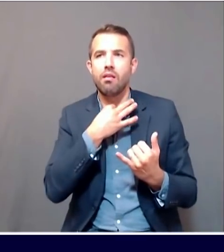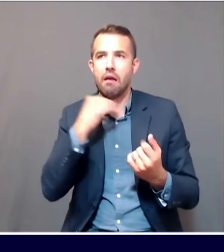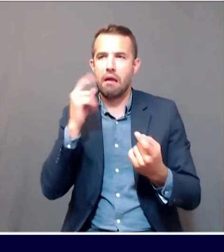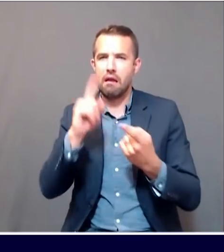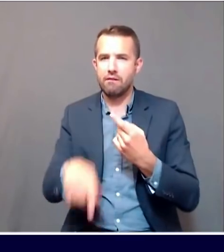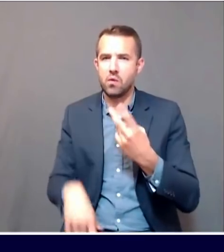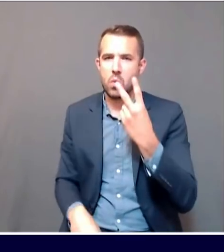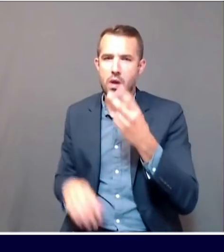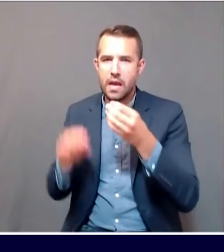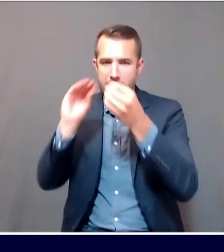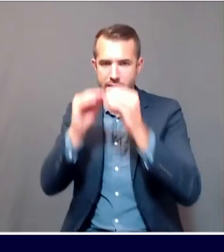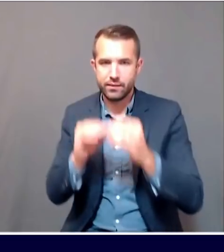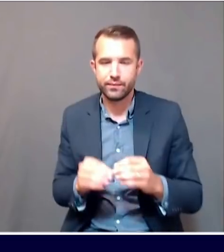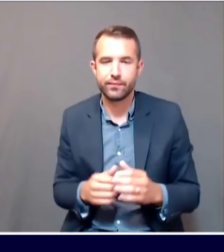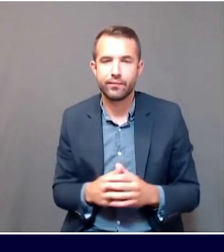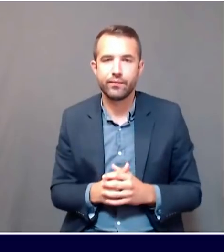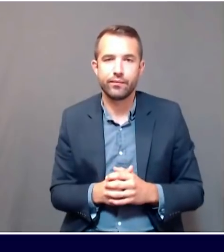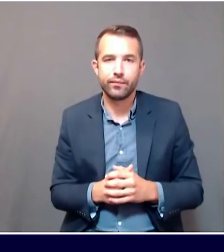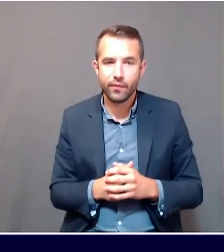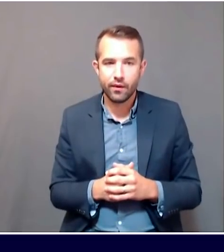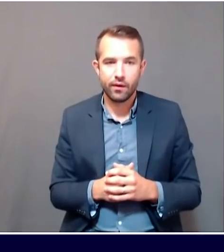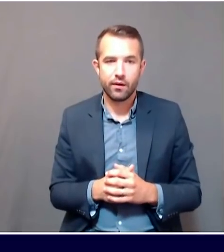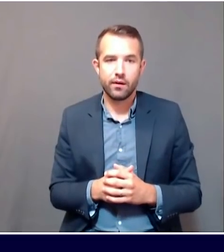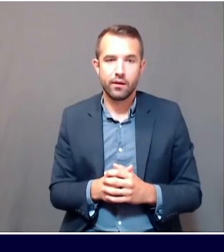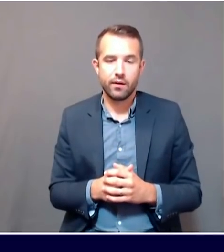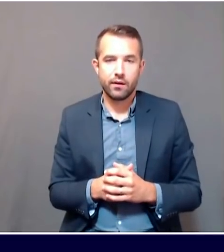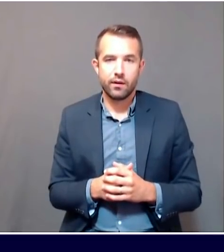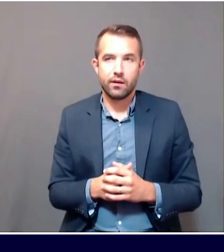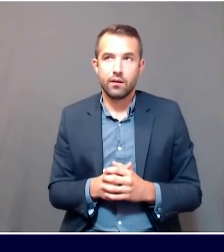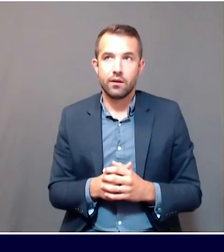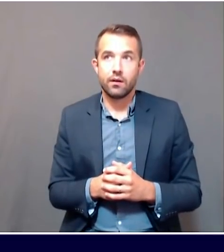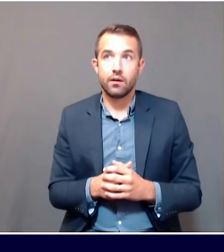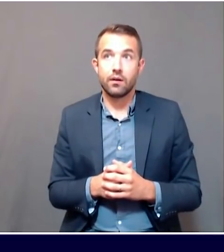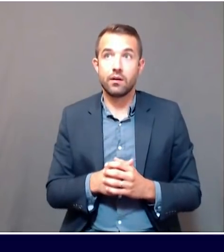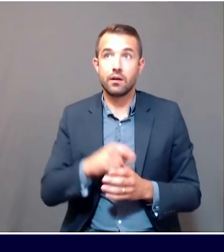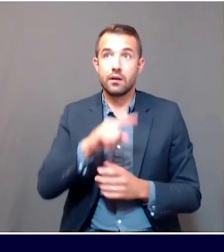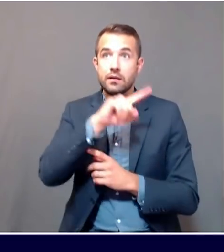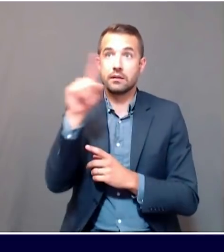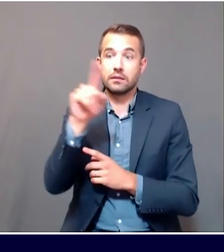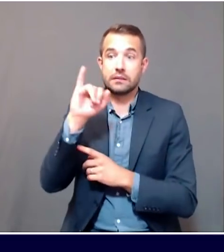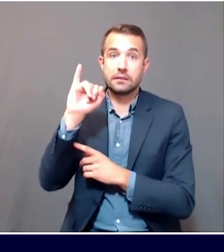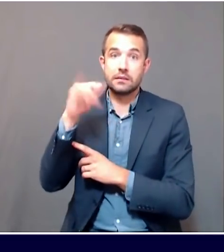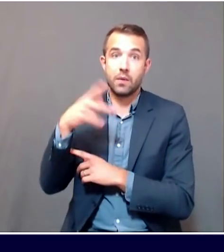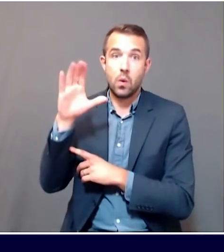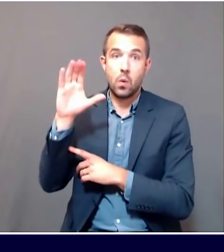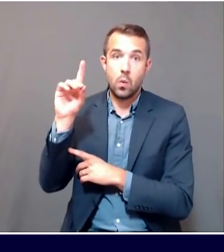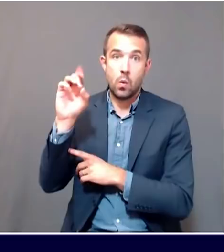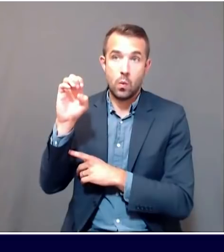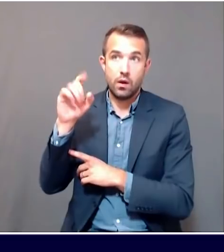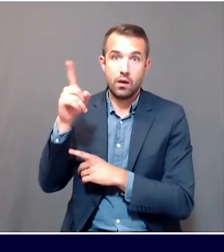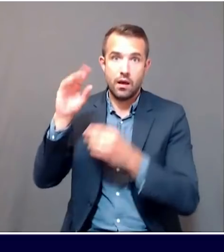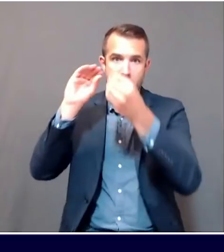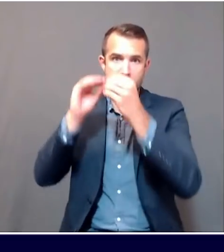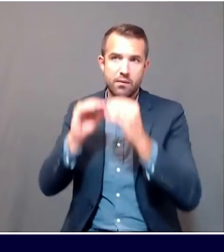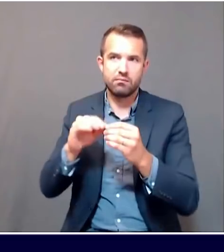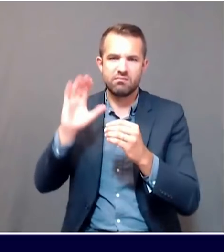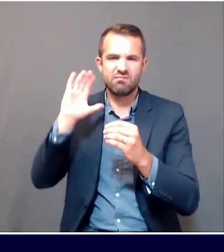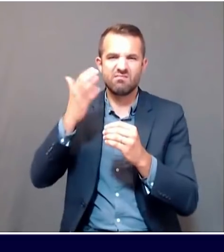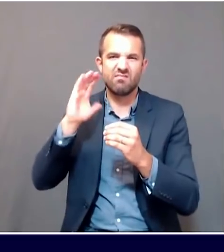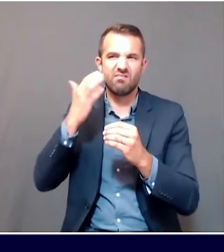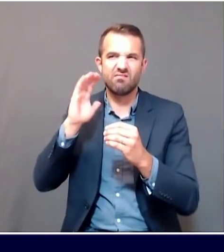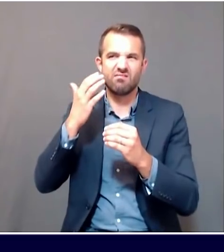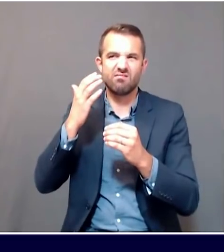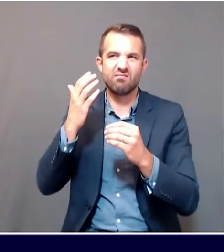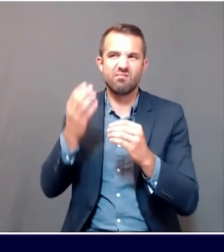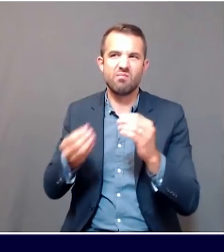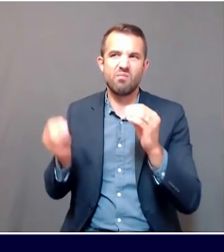why is the zip code data appears to lag a week or so or more